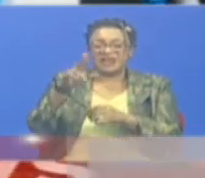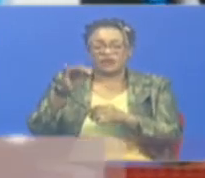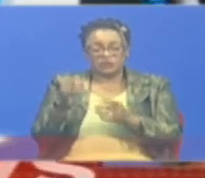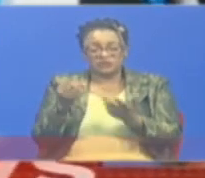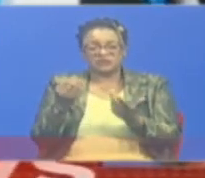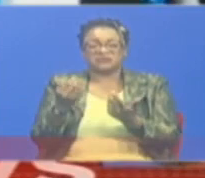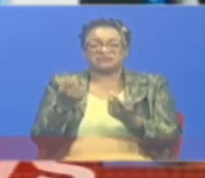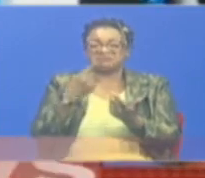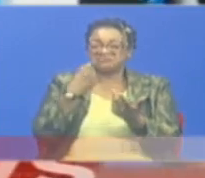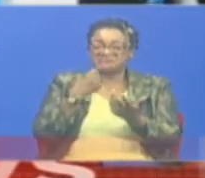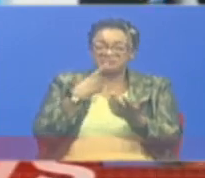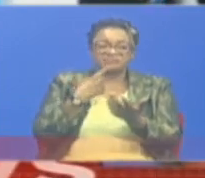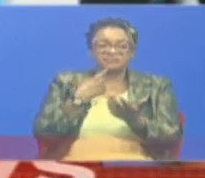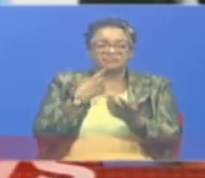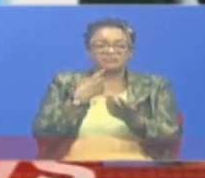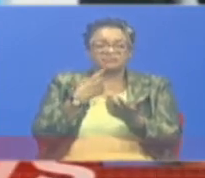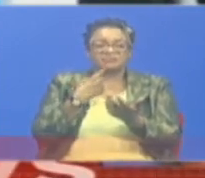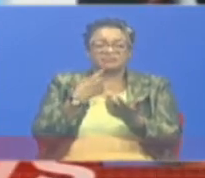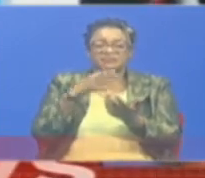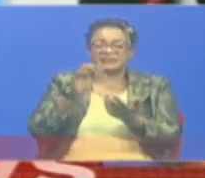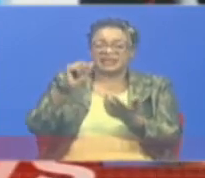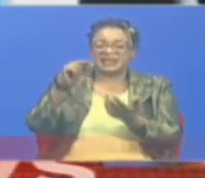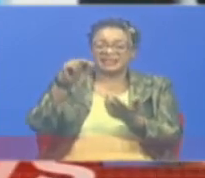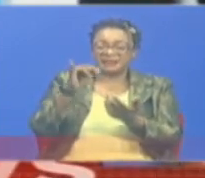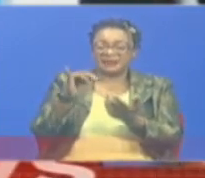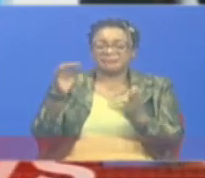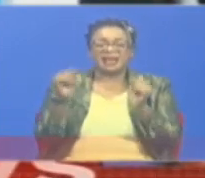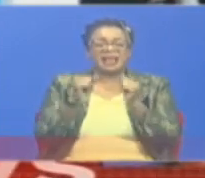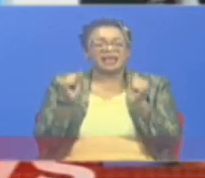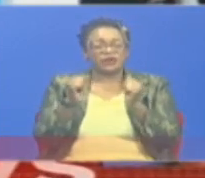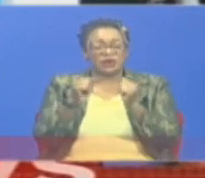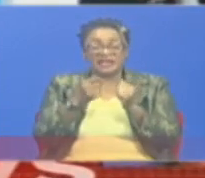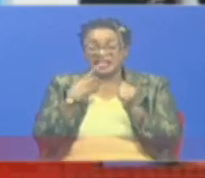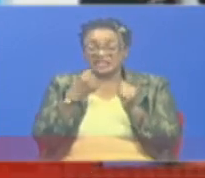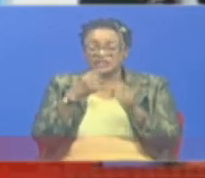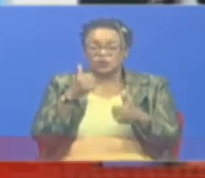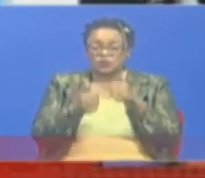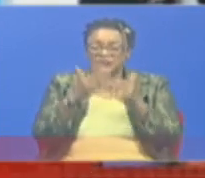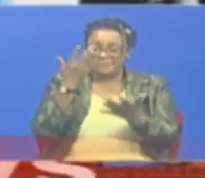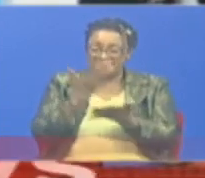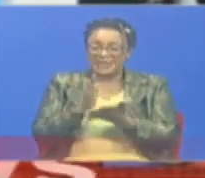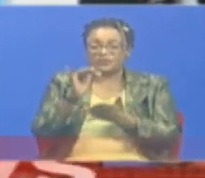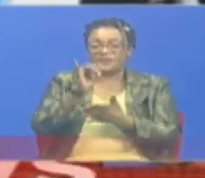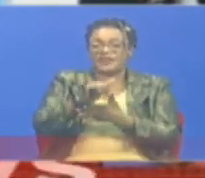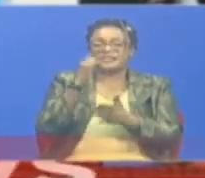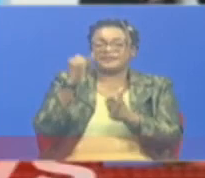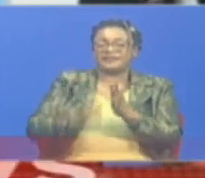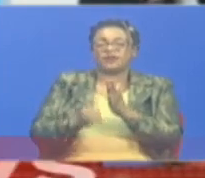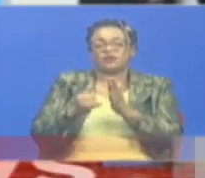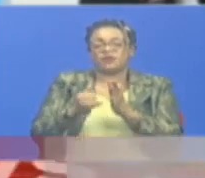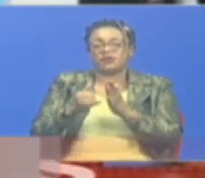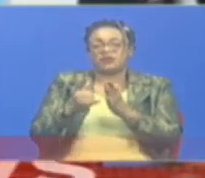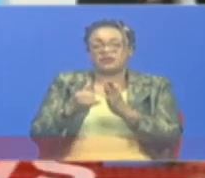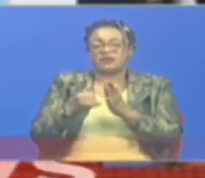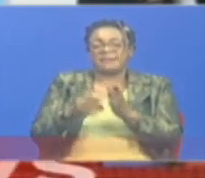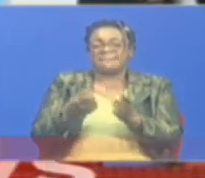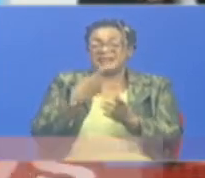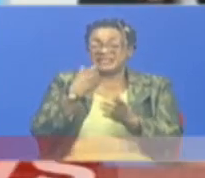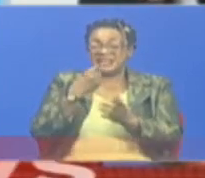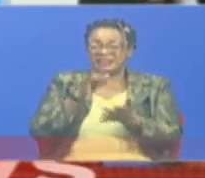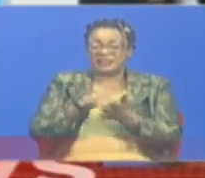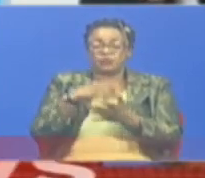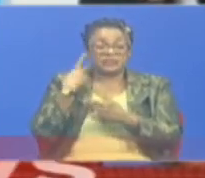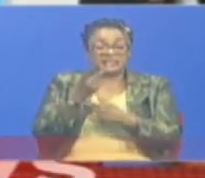antiretrovirals, antimalarial drugs, which will form part of the arsenal that we are going to deploy to see what